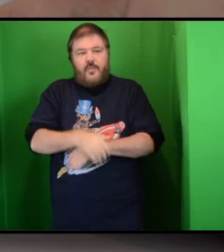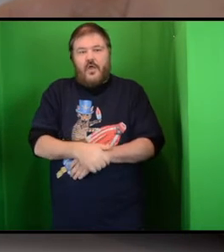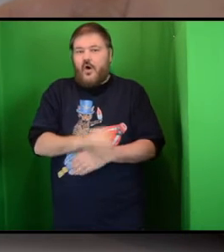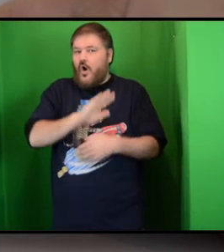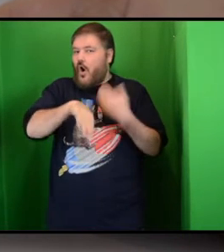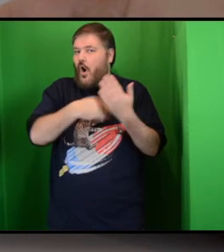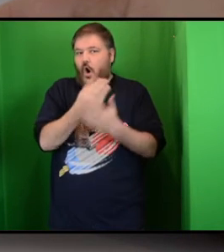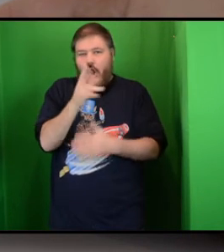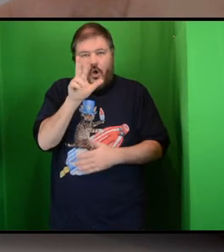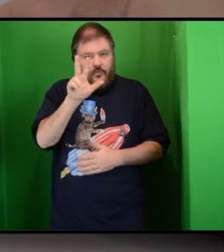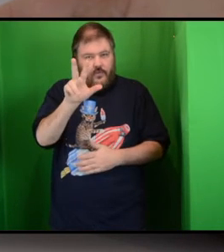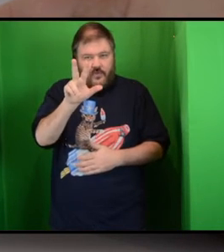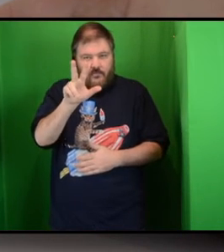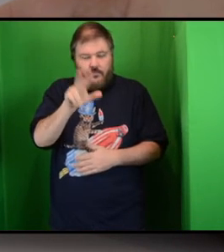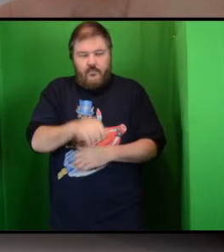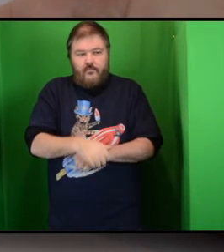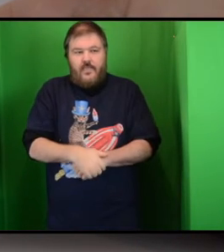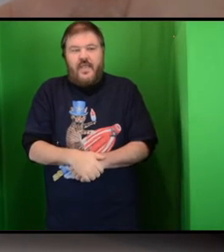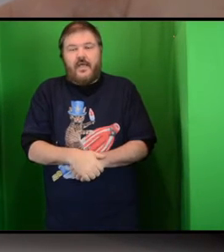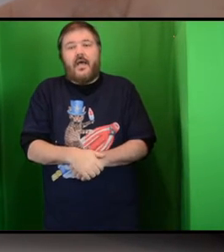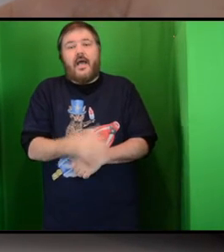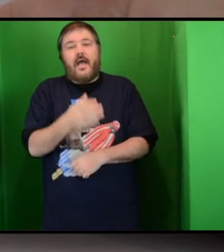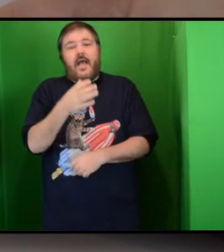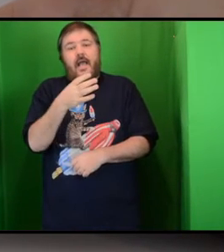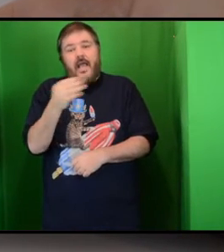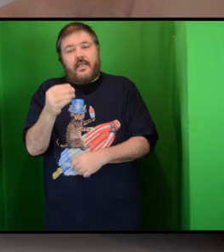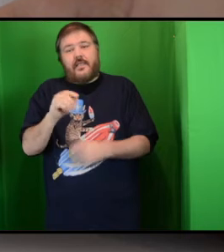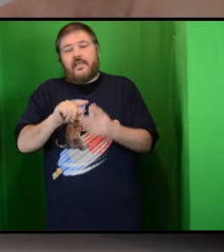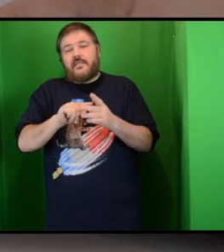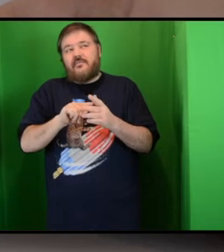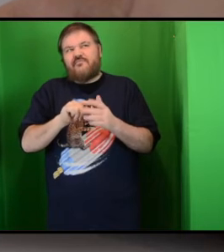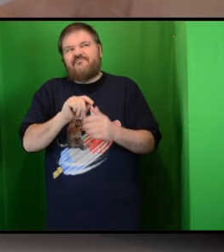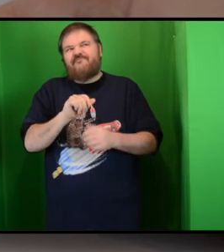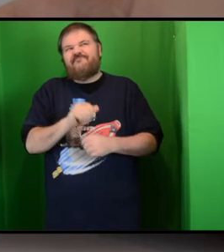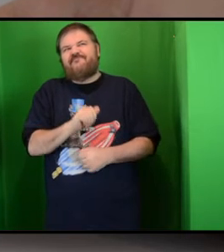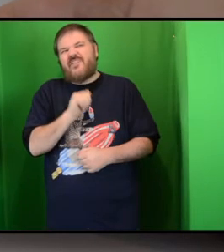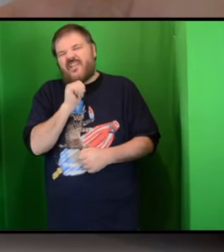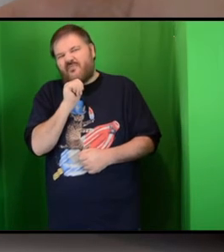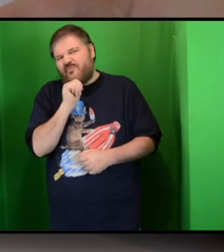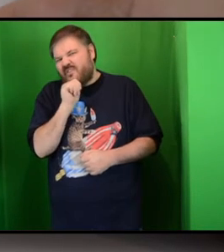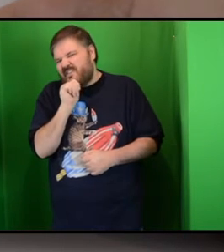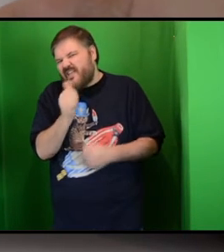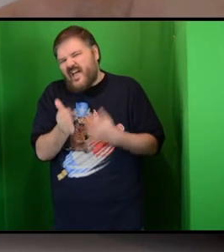out how to transform a toy and then try and get back into what you were doing.